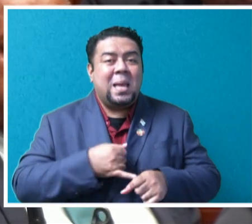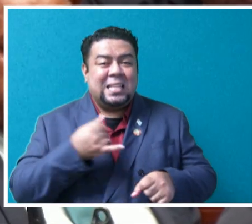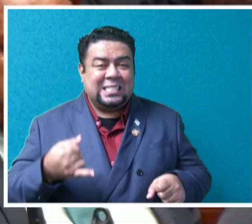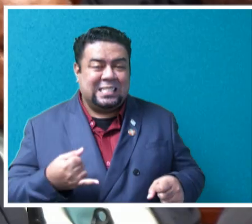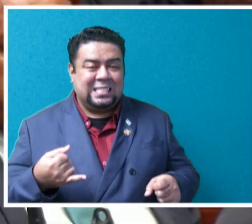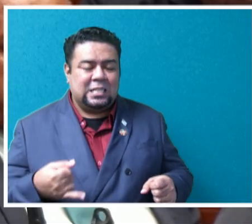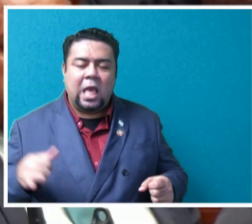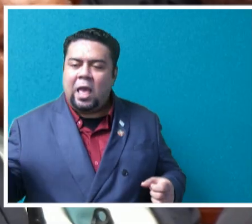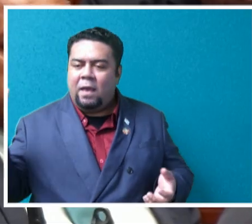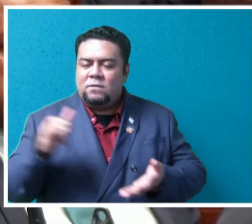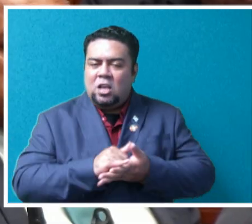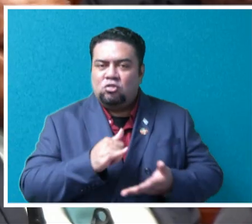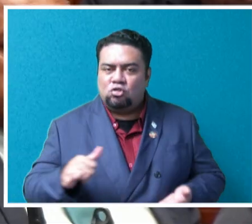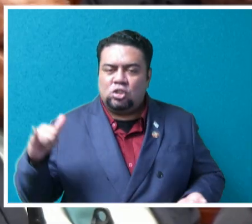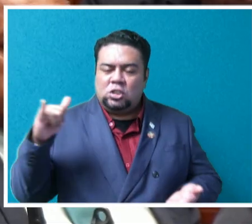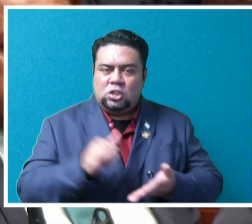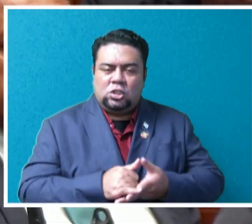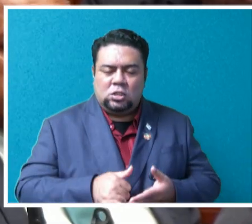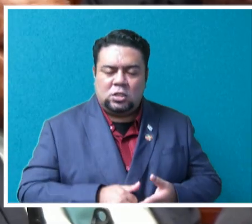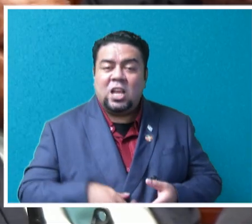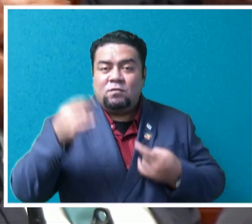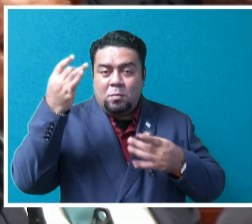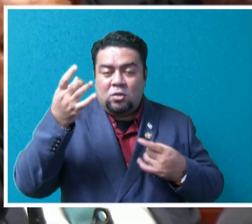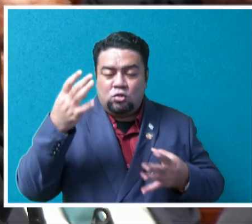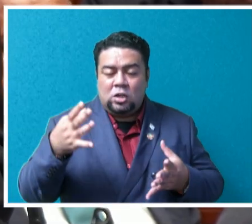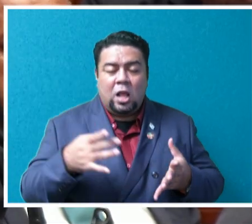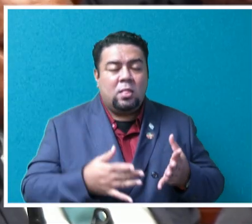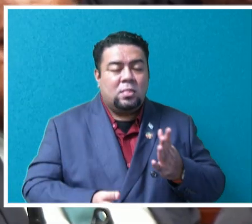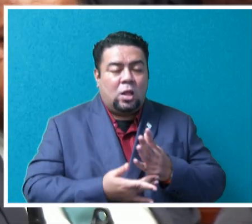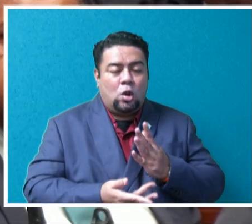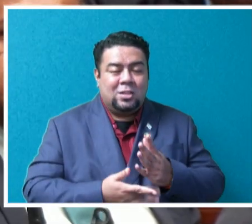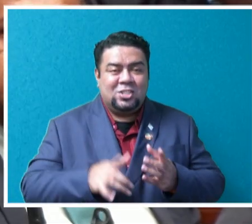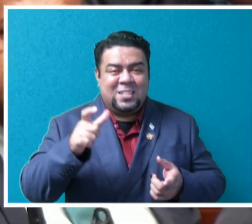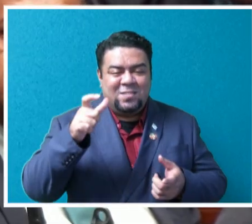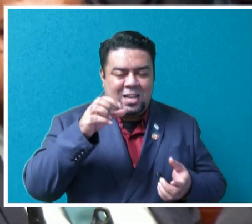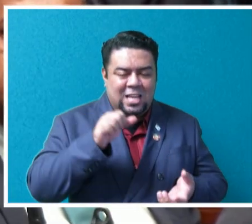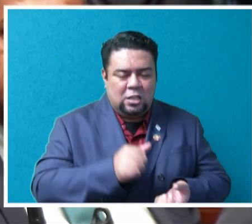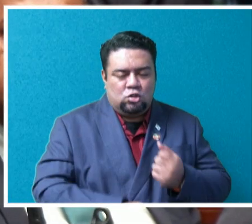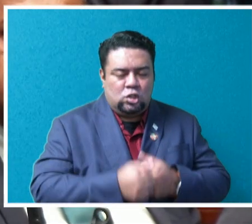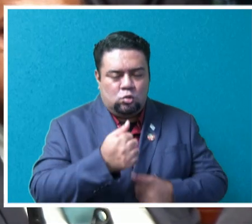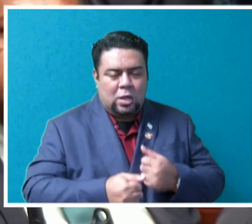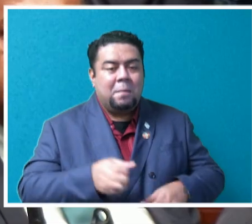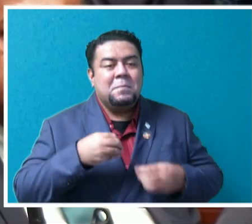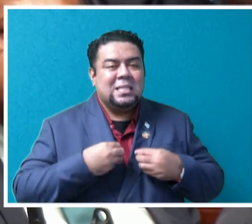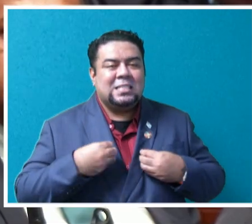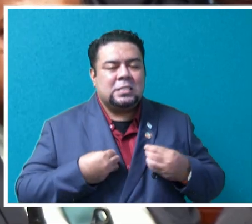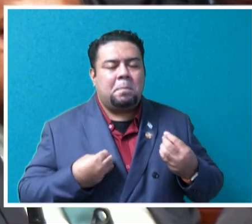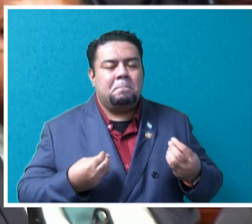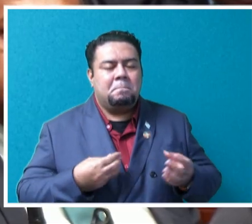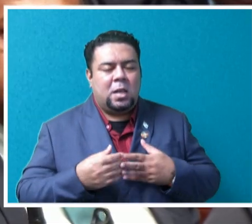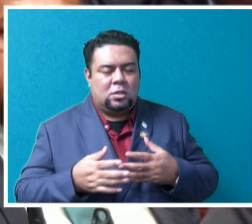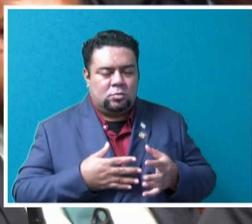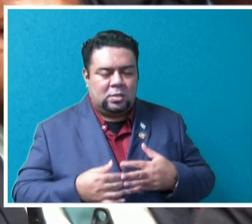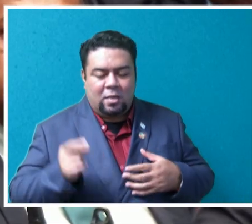aviation, information technology, civil engineering, and business management.